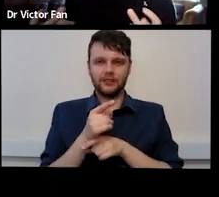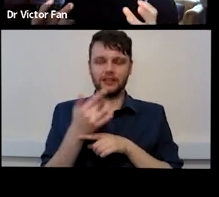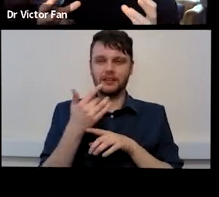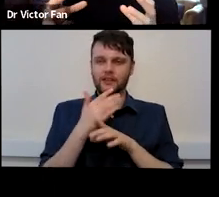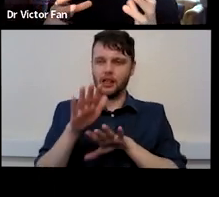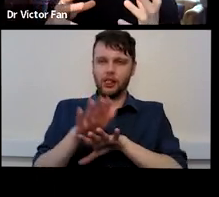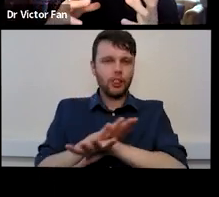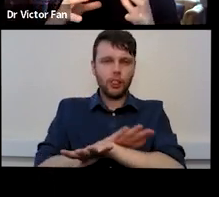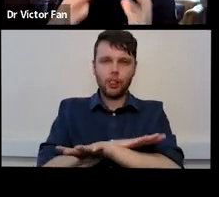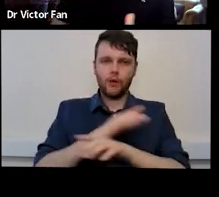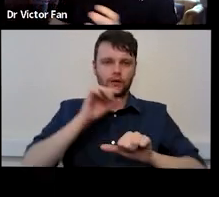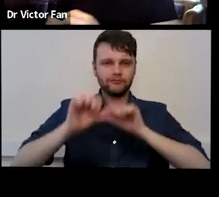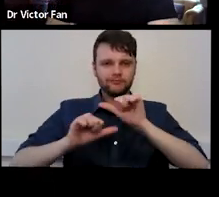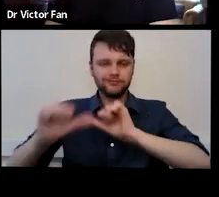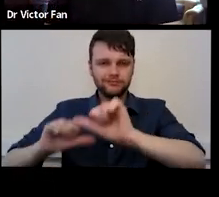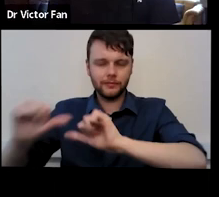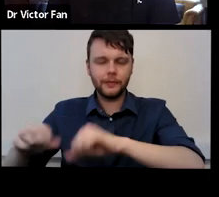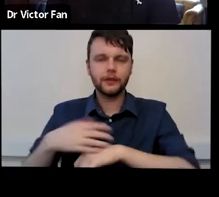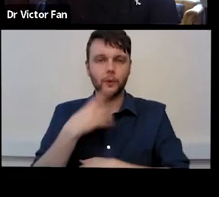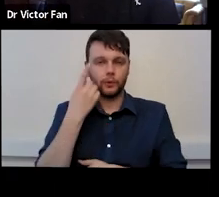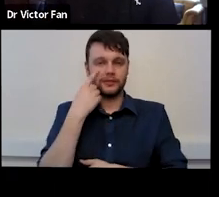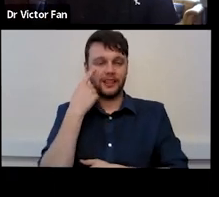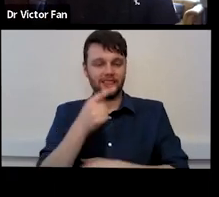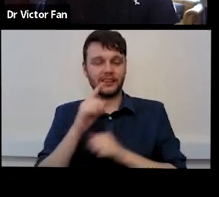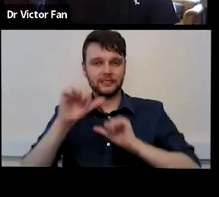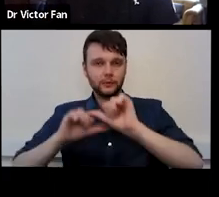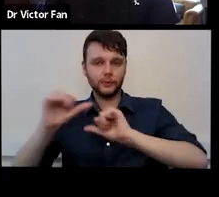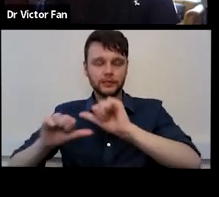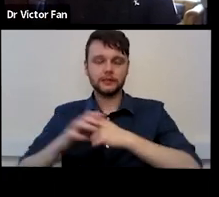montage. And so when you're seeing that particular montage,